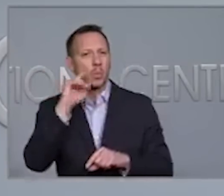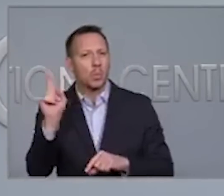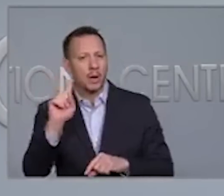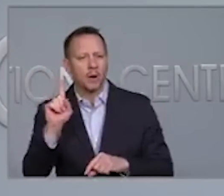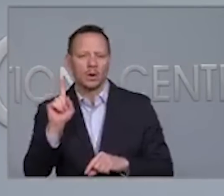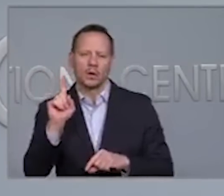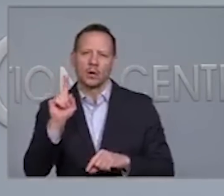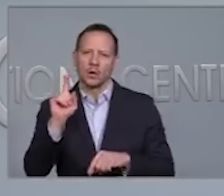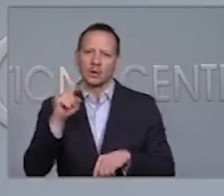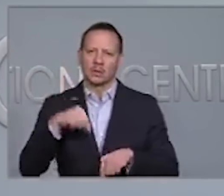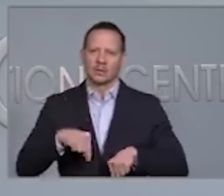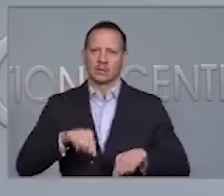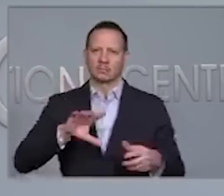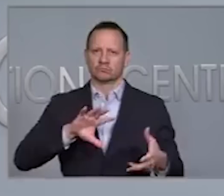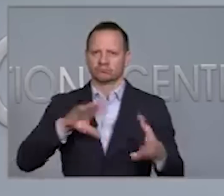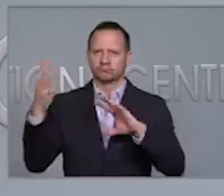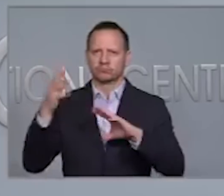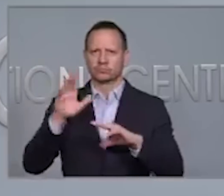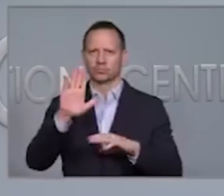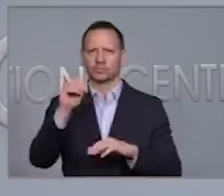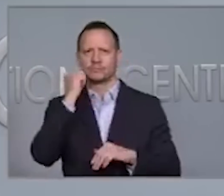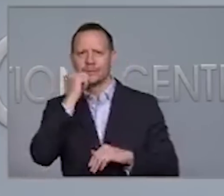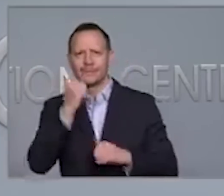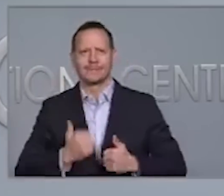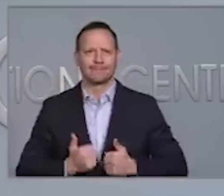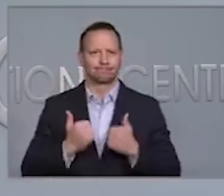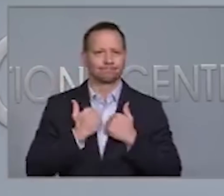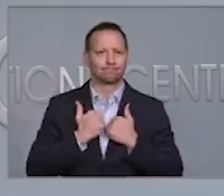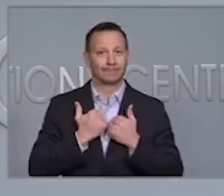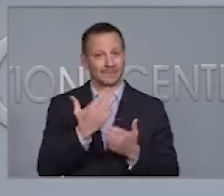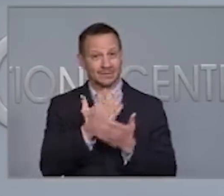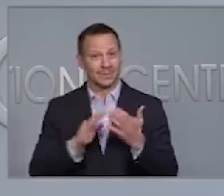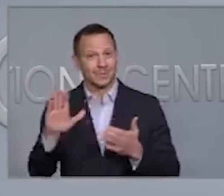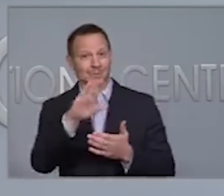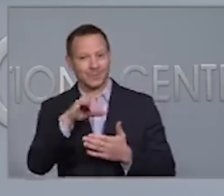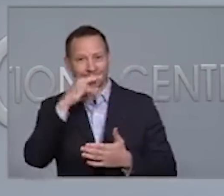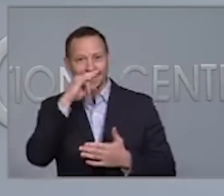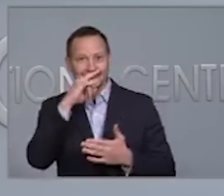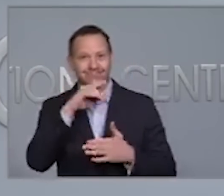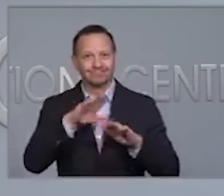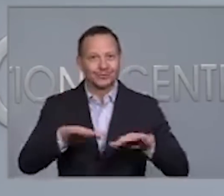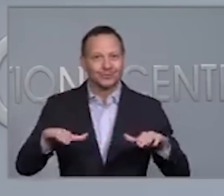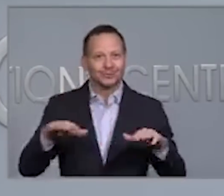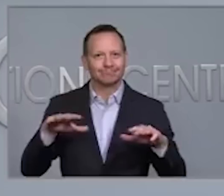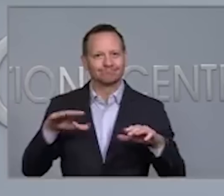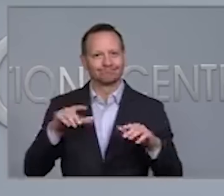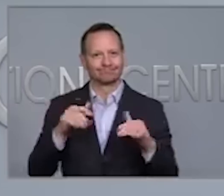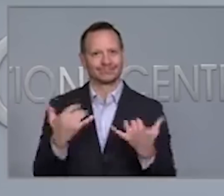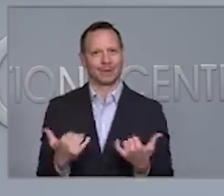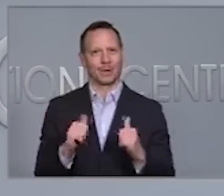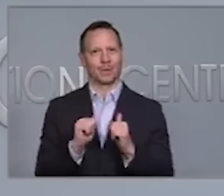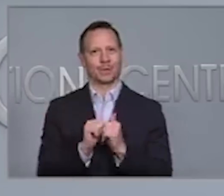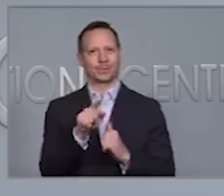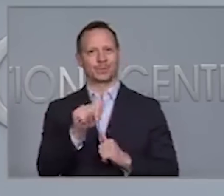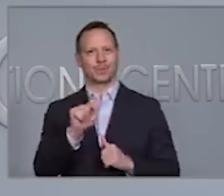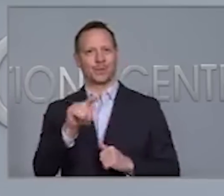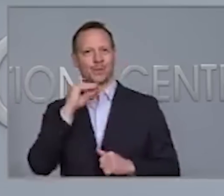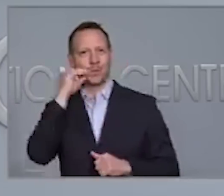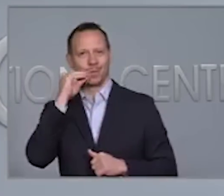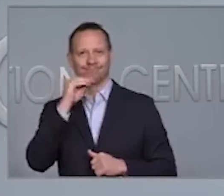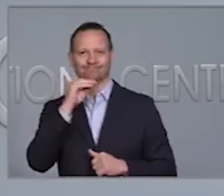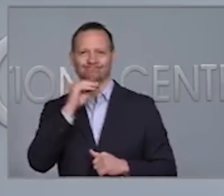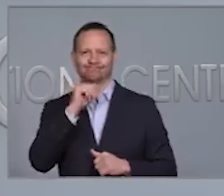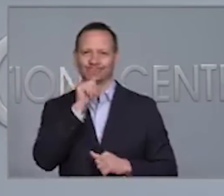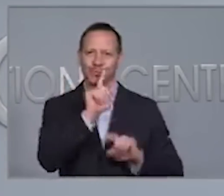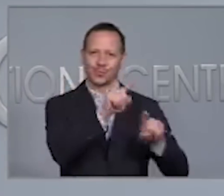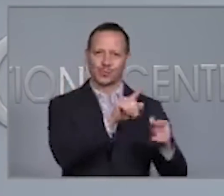certainly disrupt your daily life. Some of you may even have your kids at home with you watching this briefing instead of at school where they normally would be. And